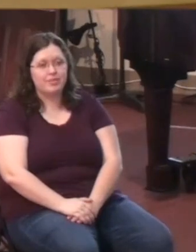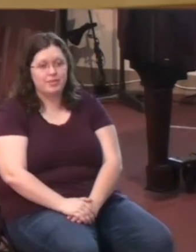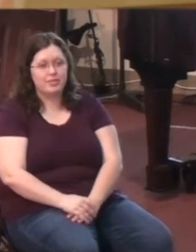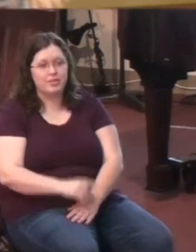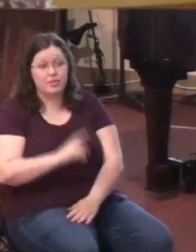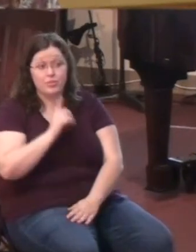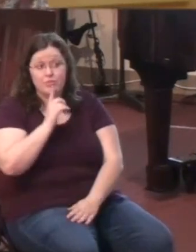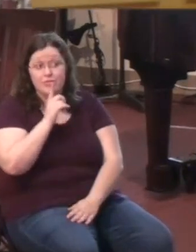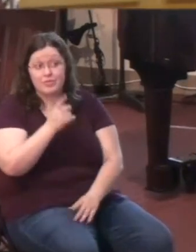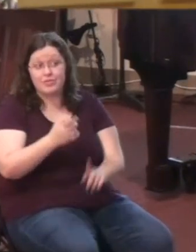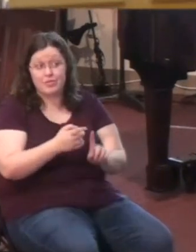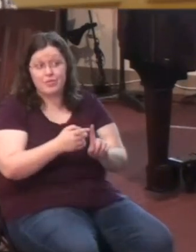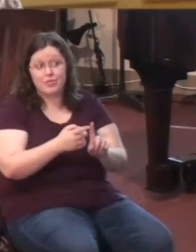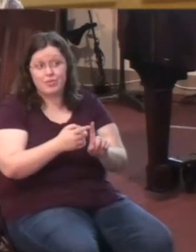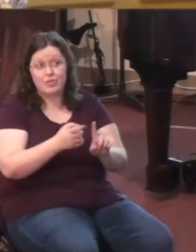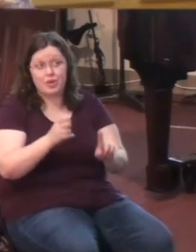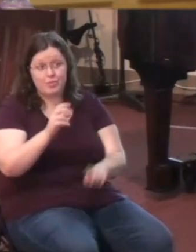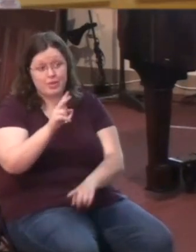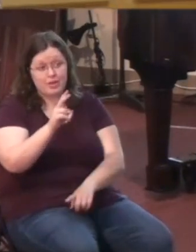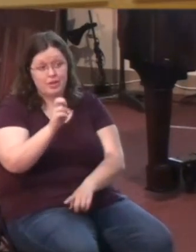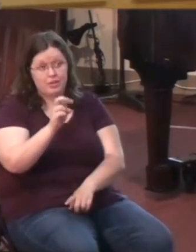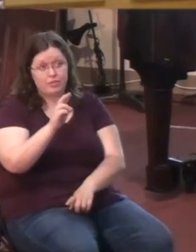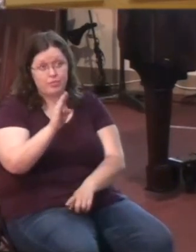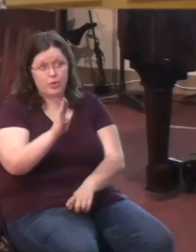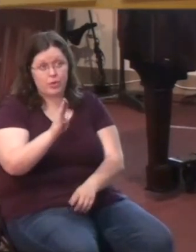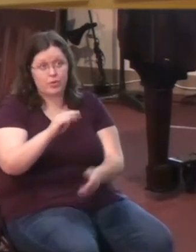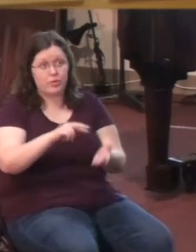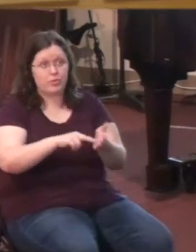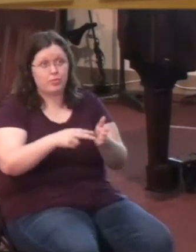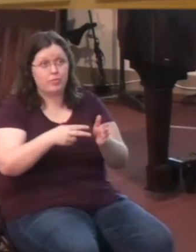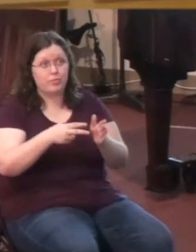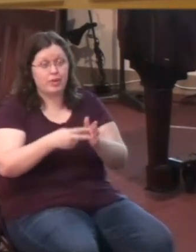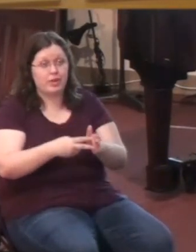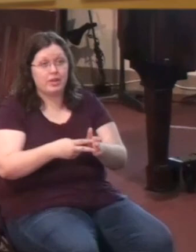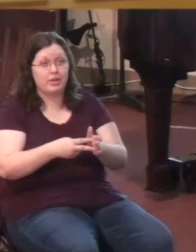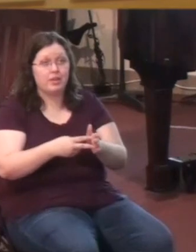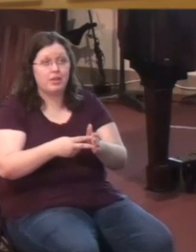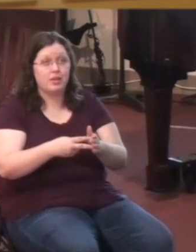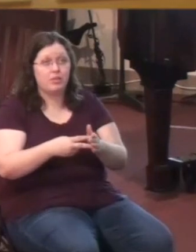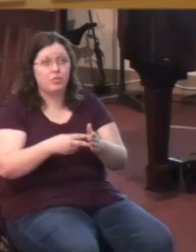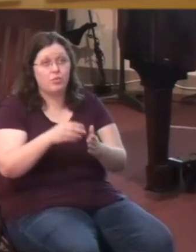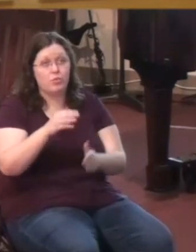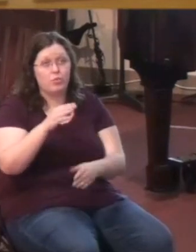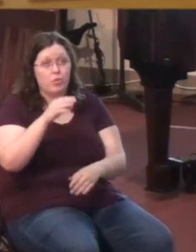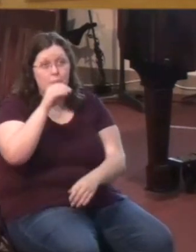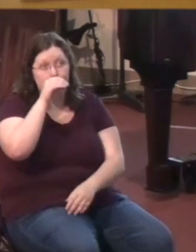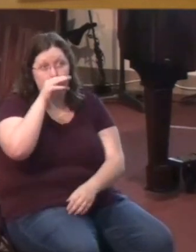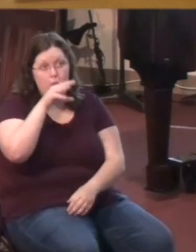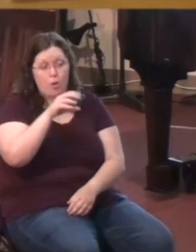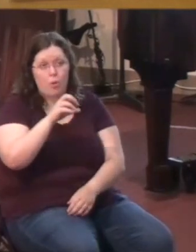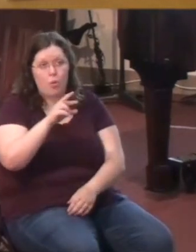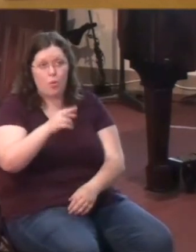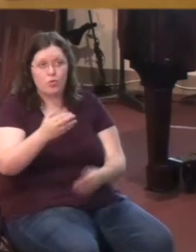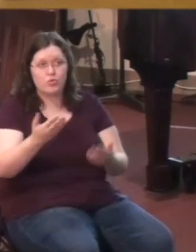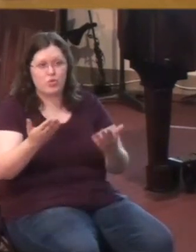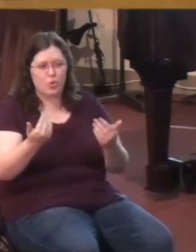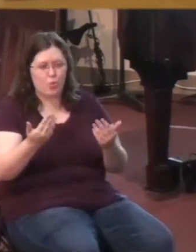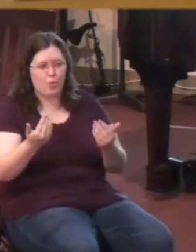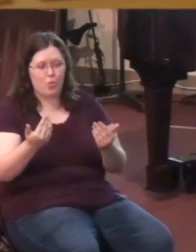comes from a verb that means to cool or to blow. So the very word